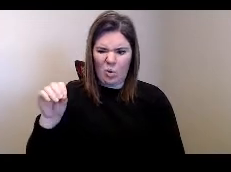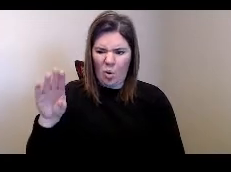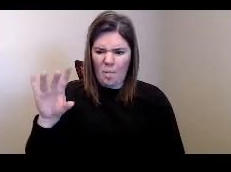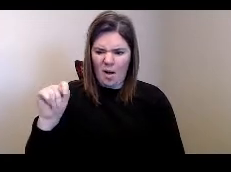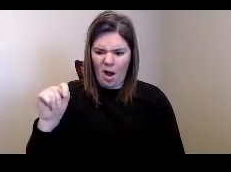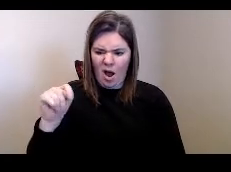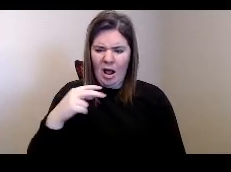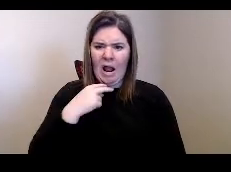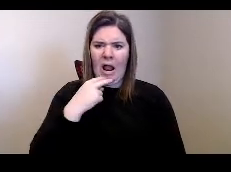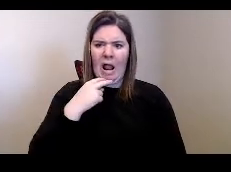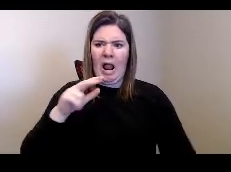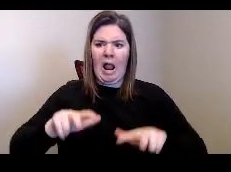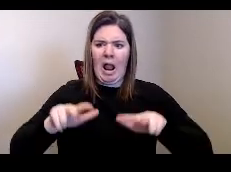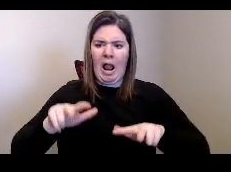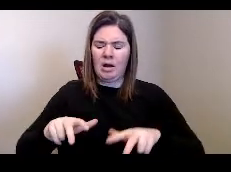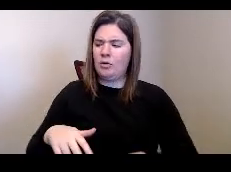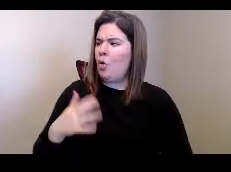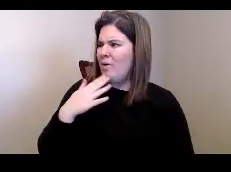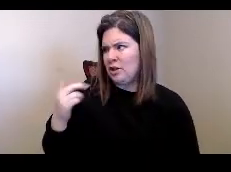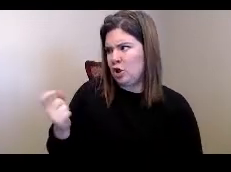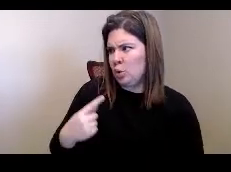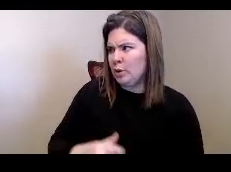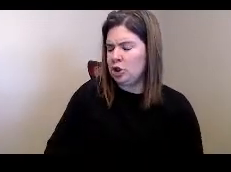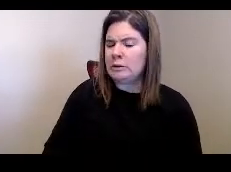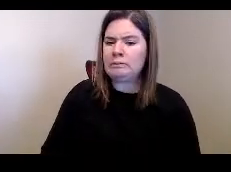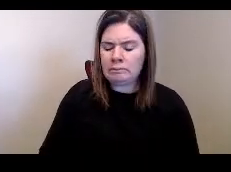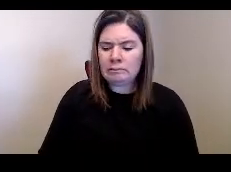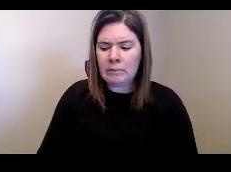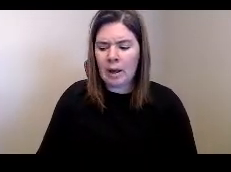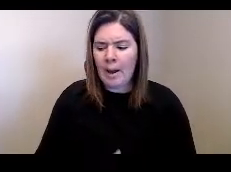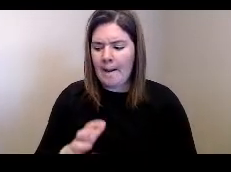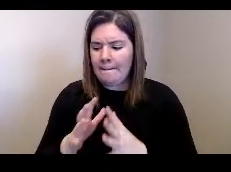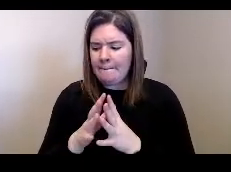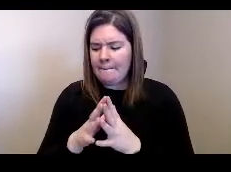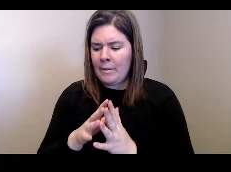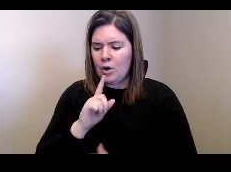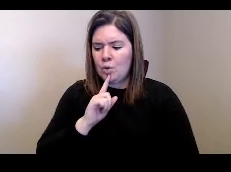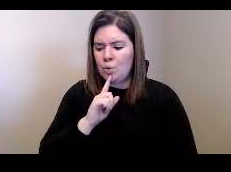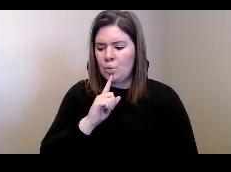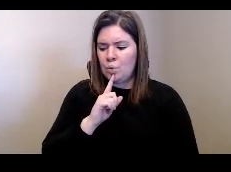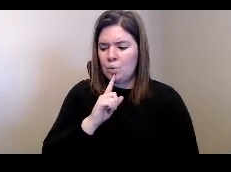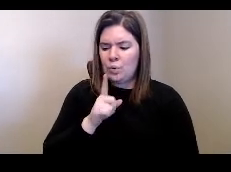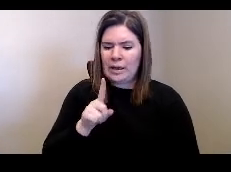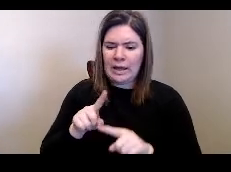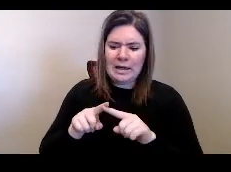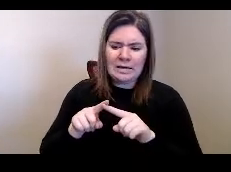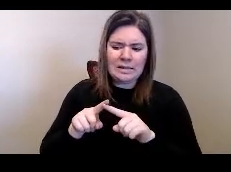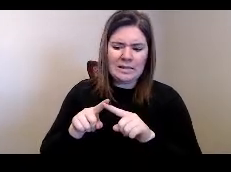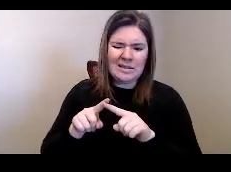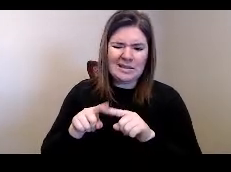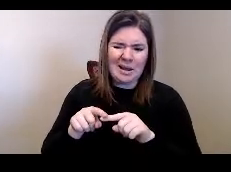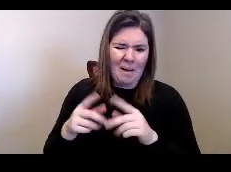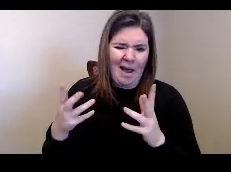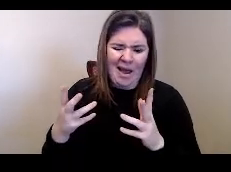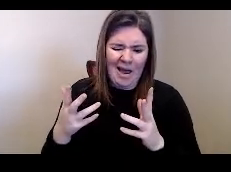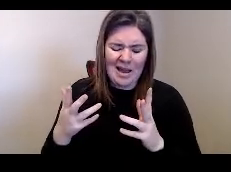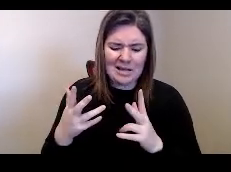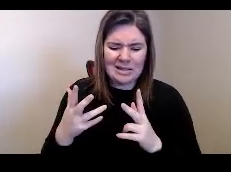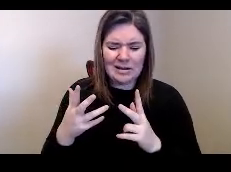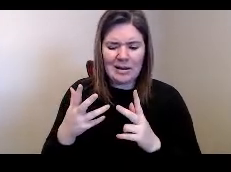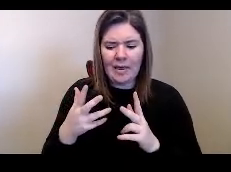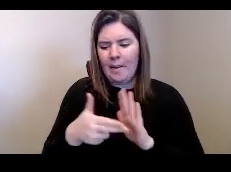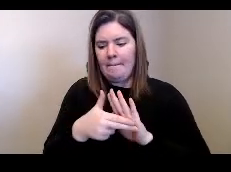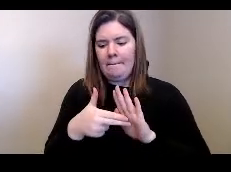That is a very good question. And it really depends on what brand of screen readers you